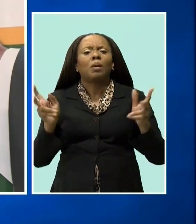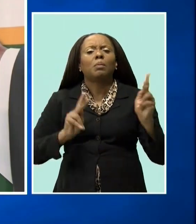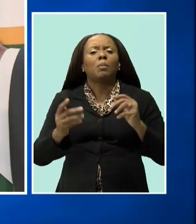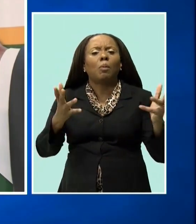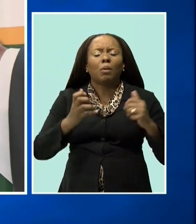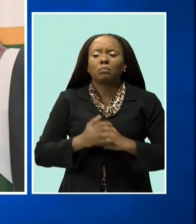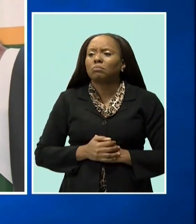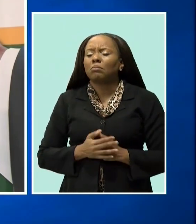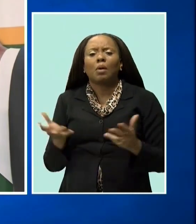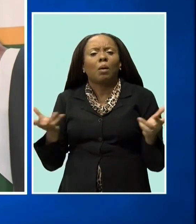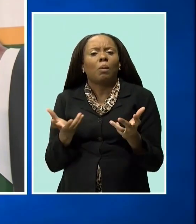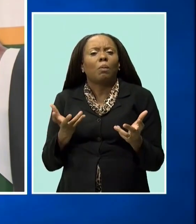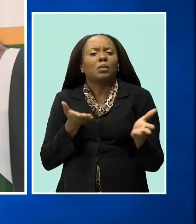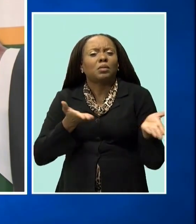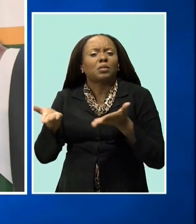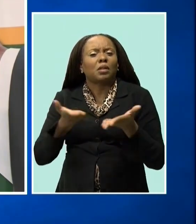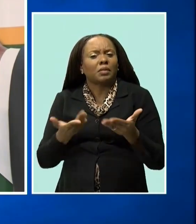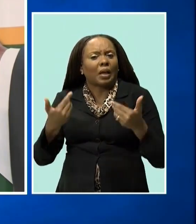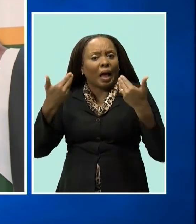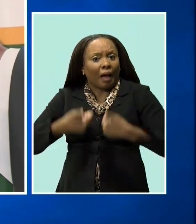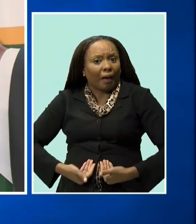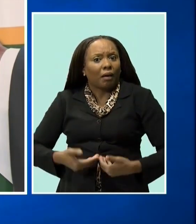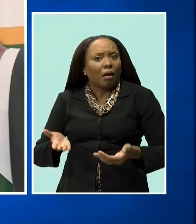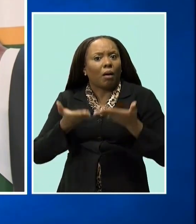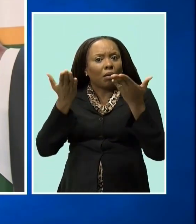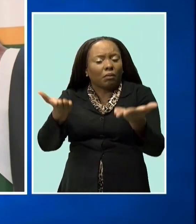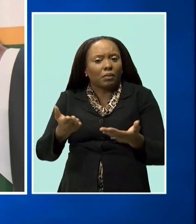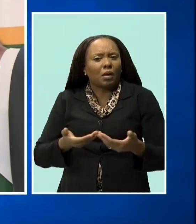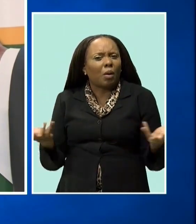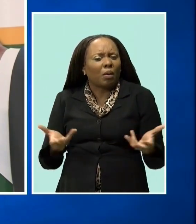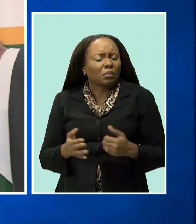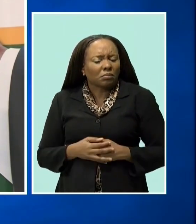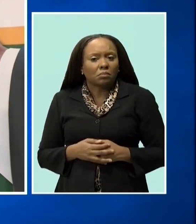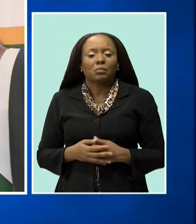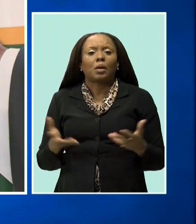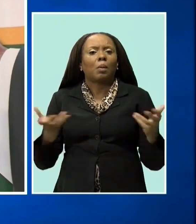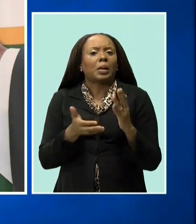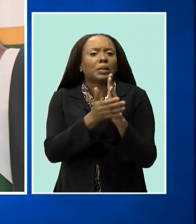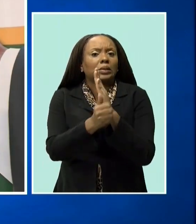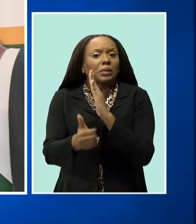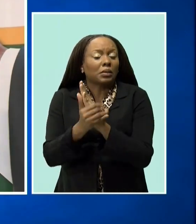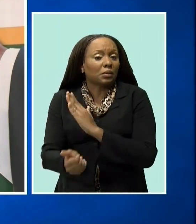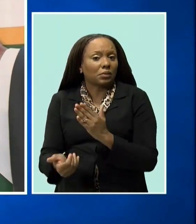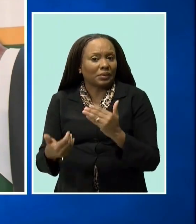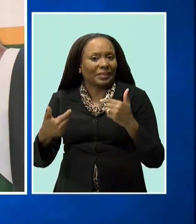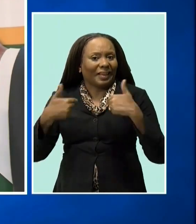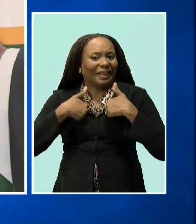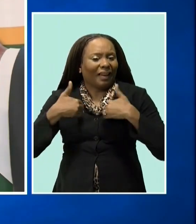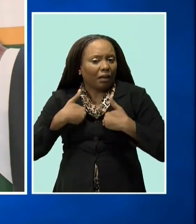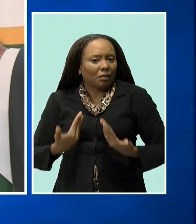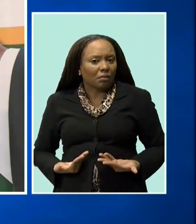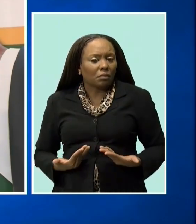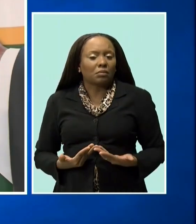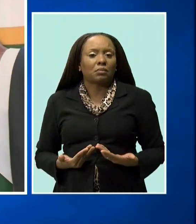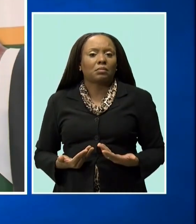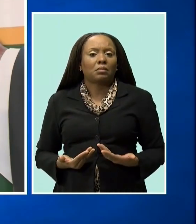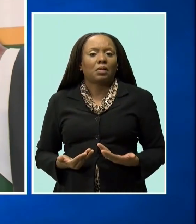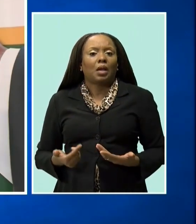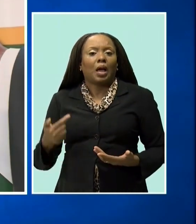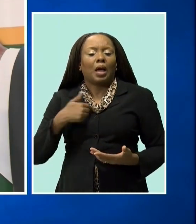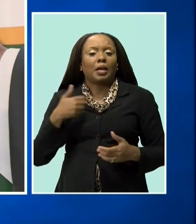need, what services can I provide, what products can I provide, what skills do I have that I can use to